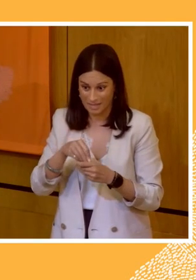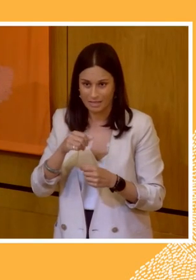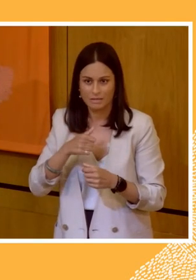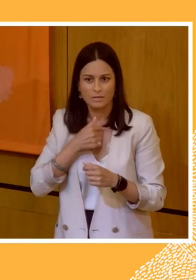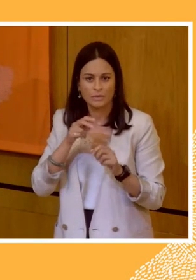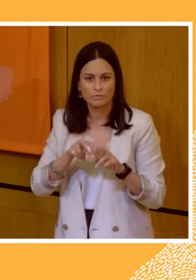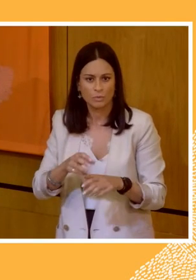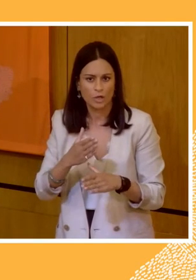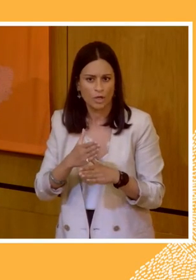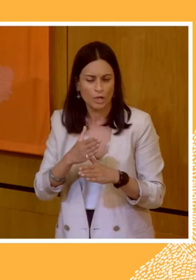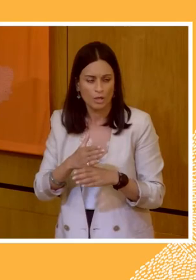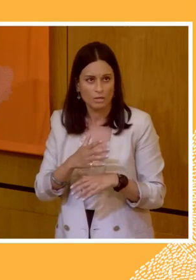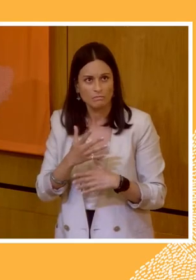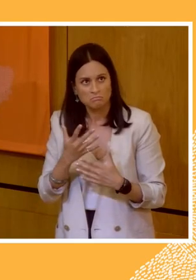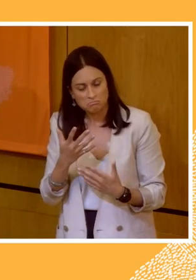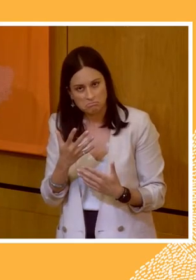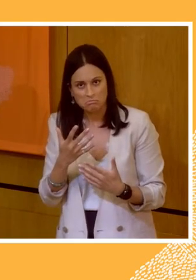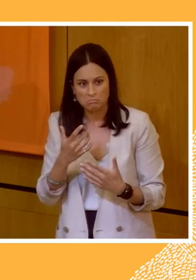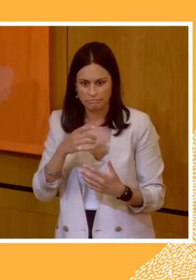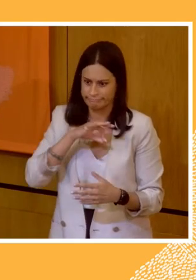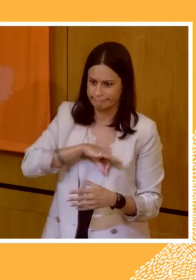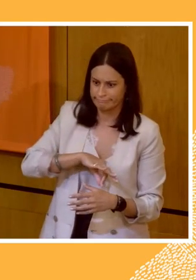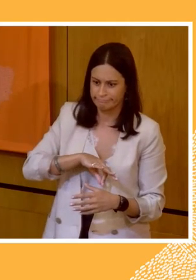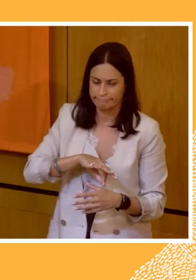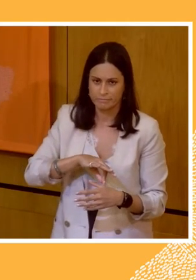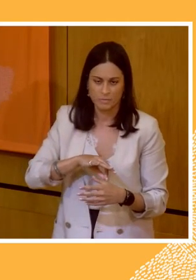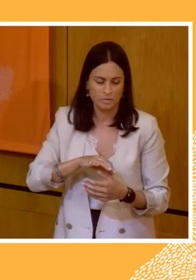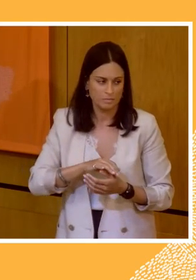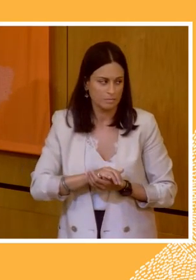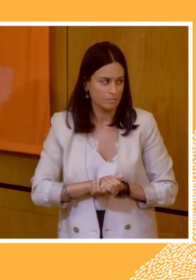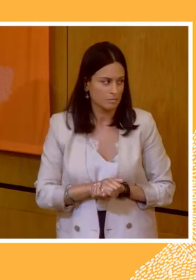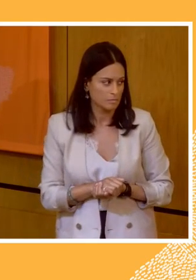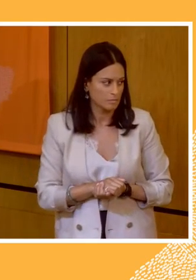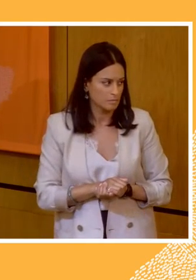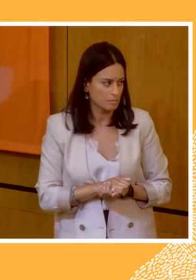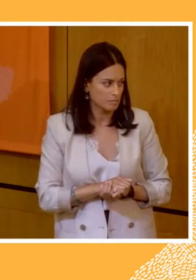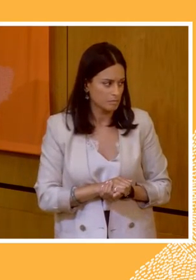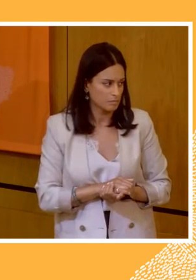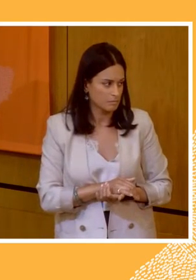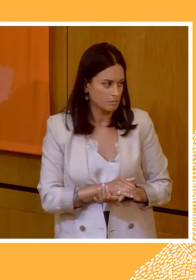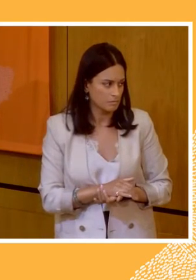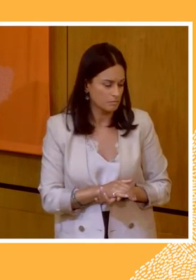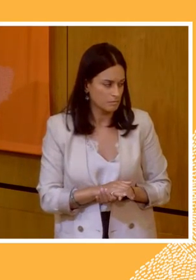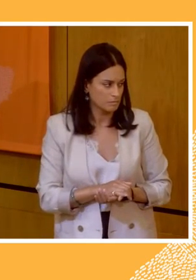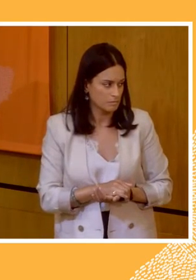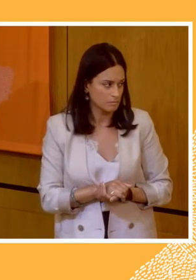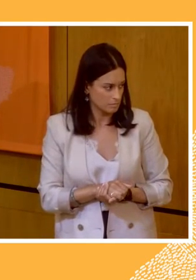research because like it is even the first